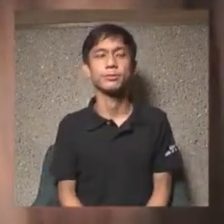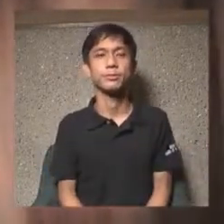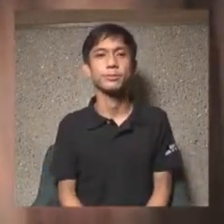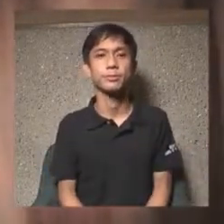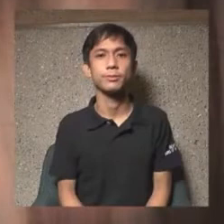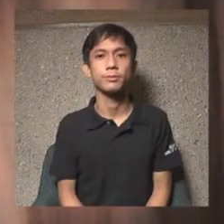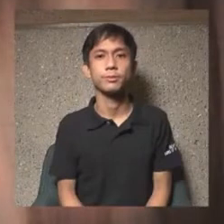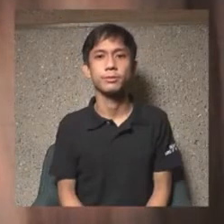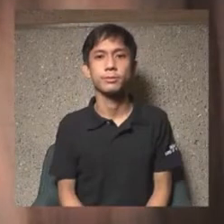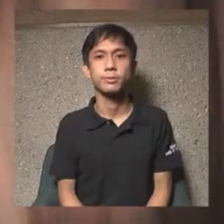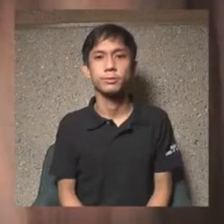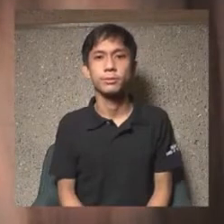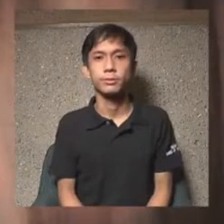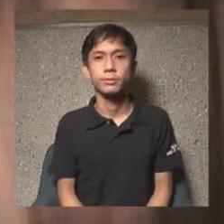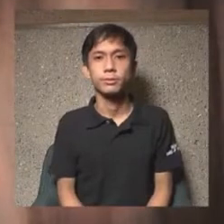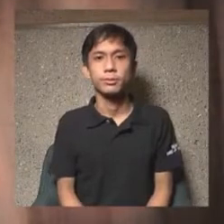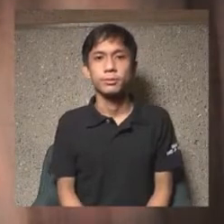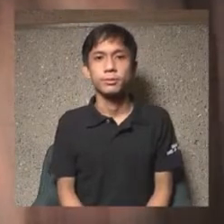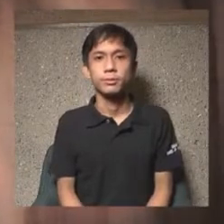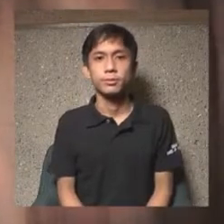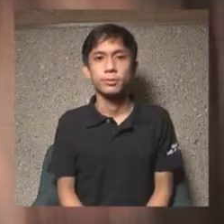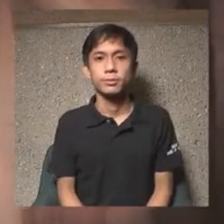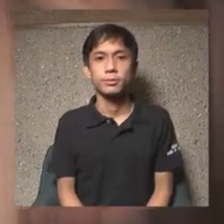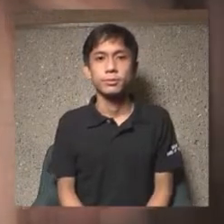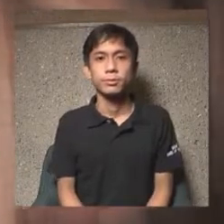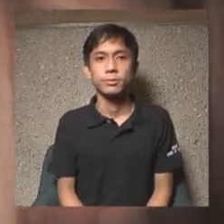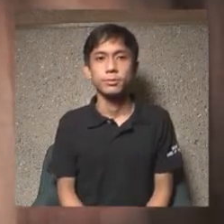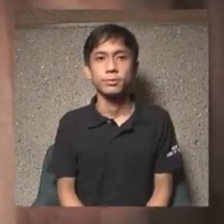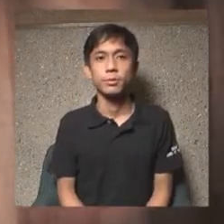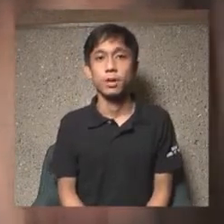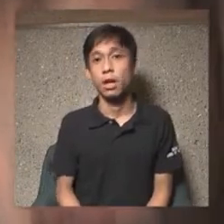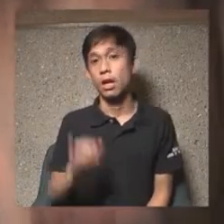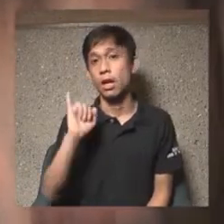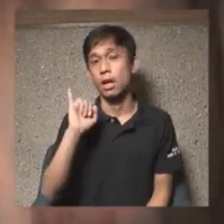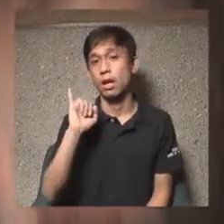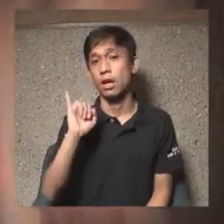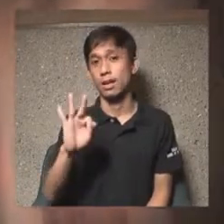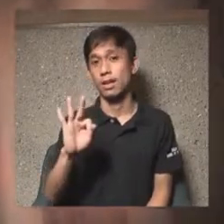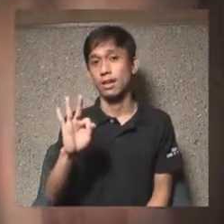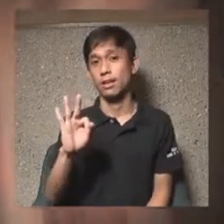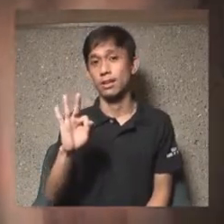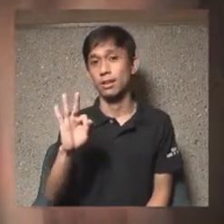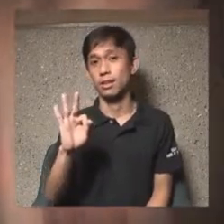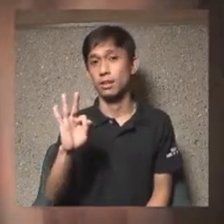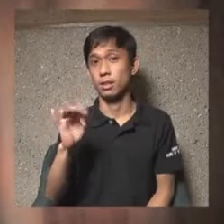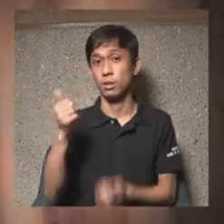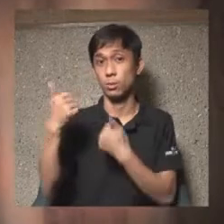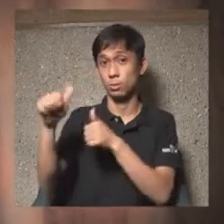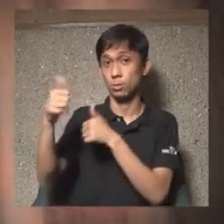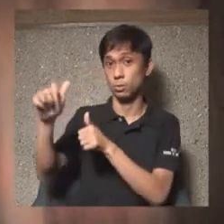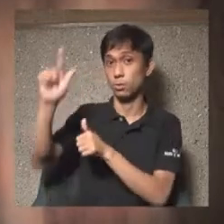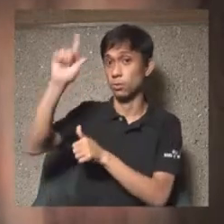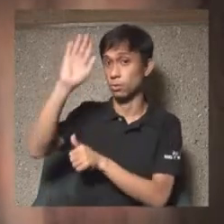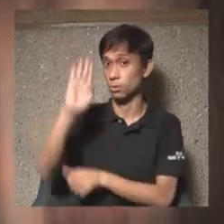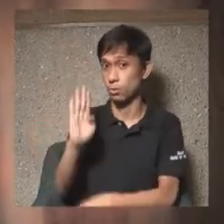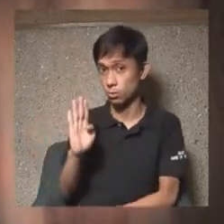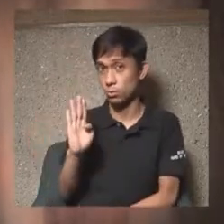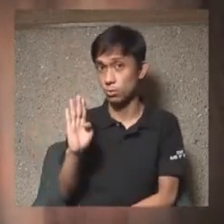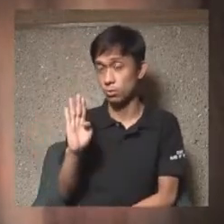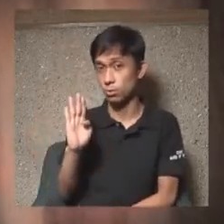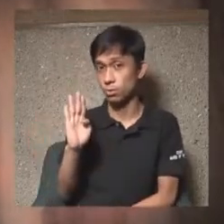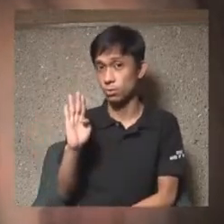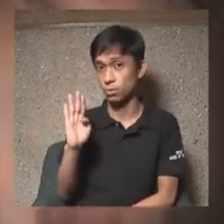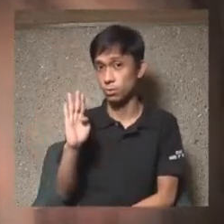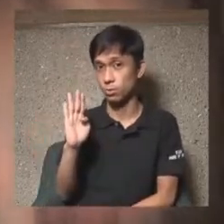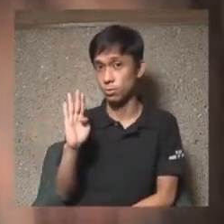have to wrestle. We would dance with the Lord. And we would walk in harmony with Him.